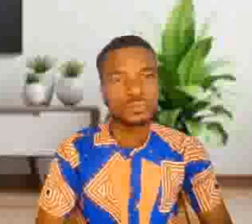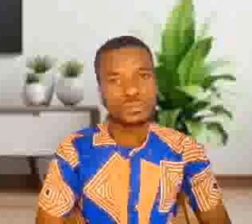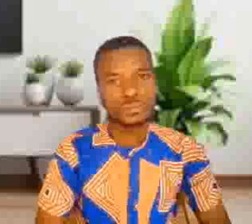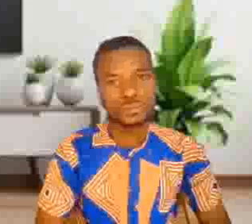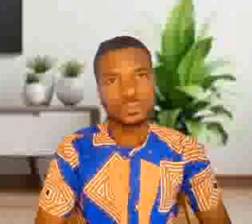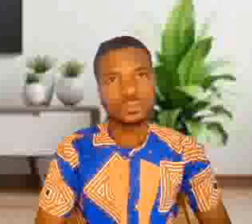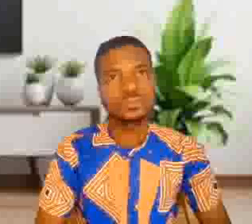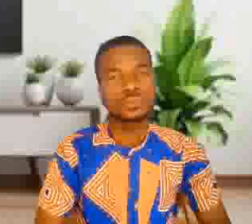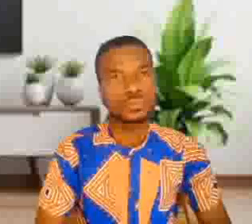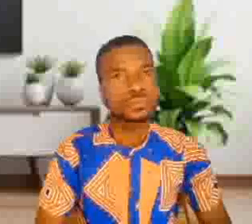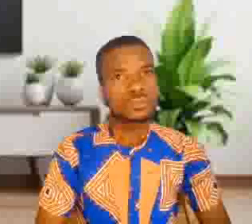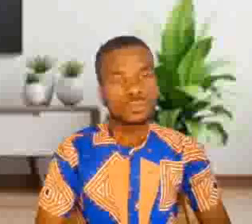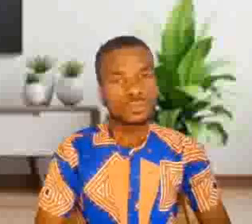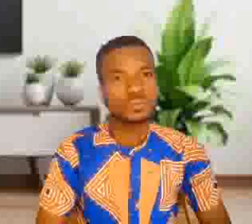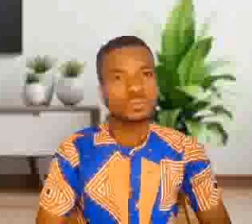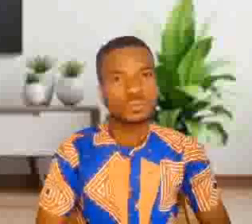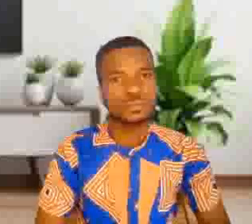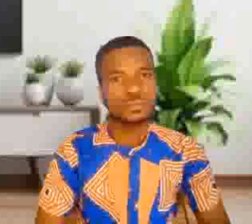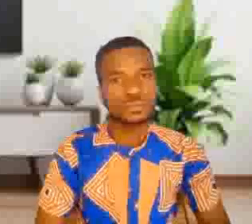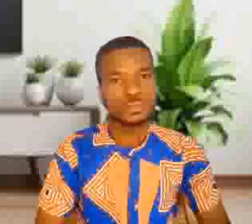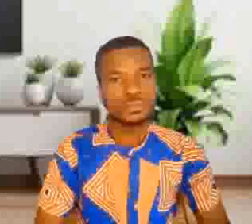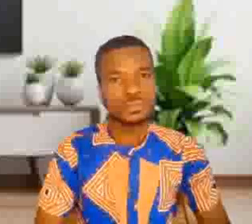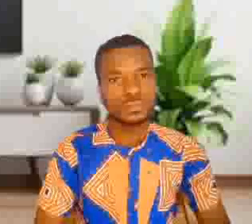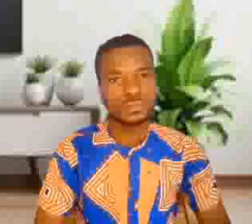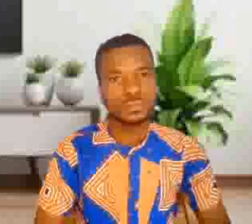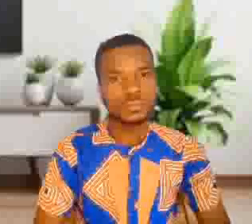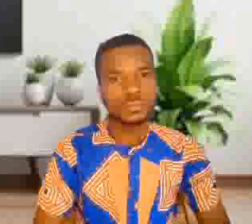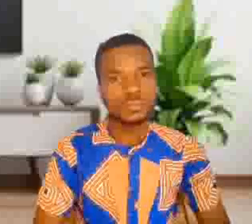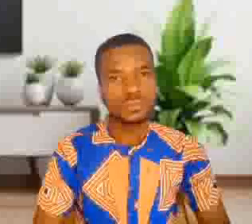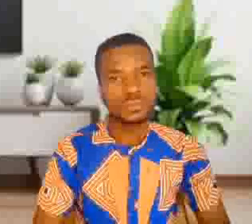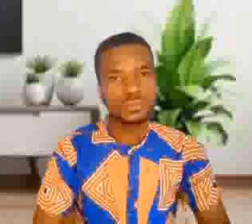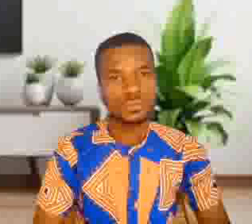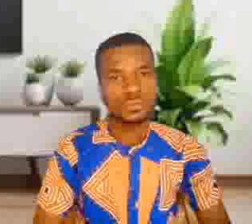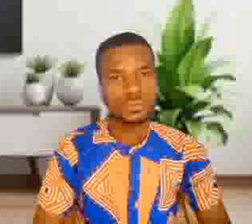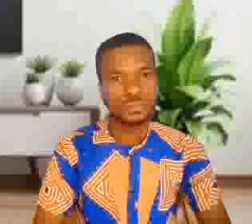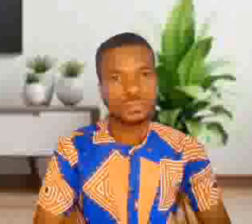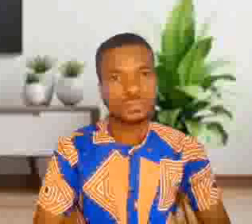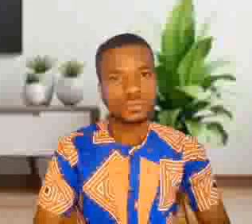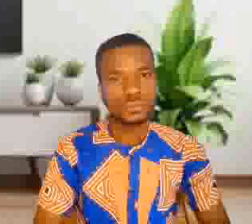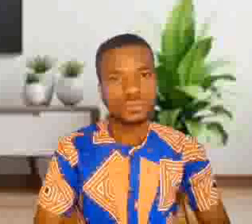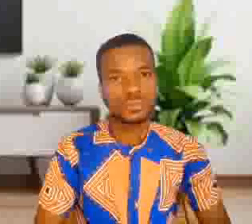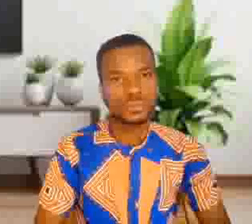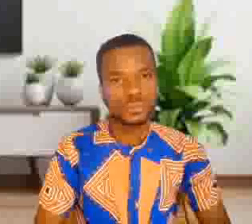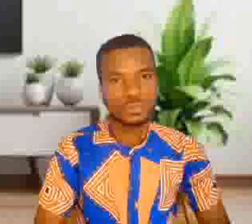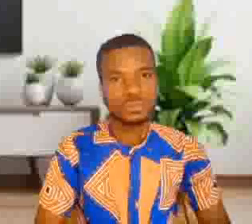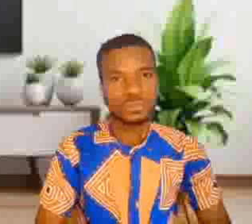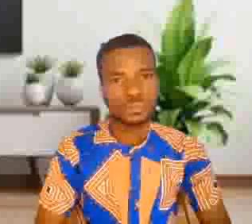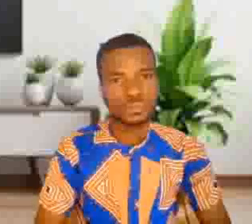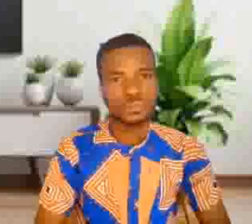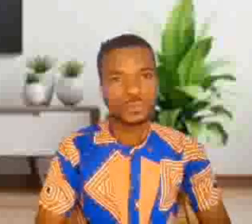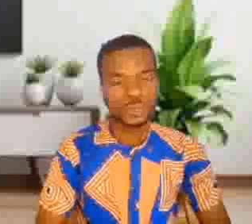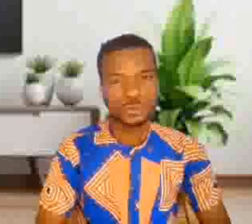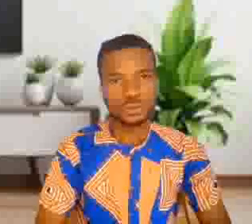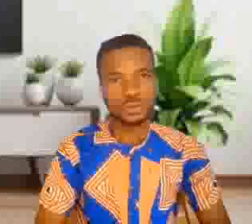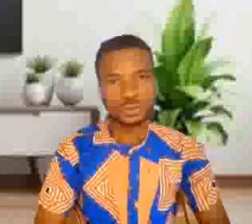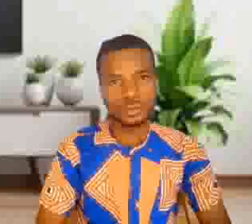protocols will not count if it damages the intrinsic reality. So what the devil did was to go for